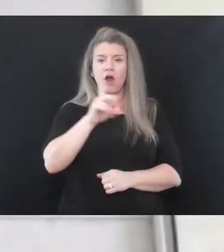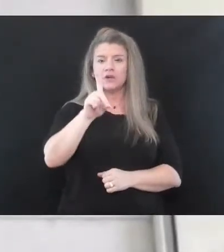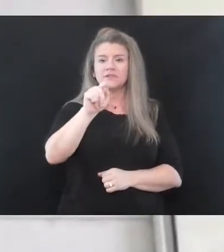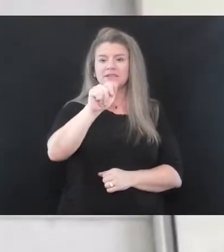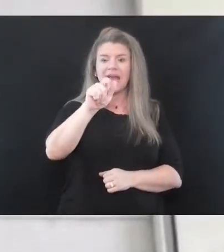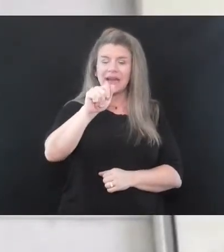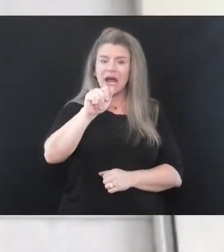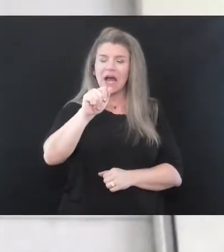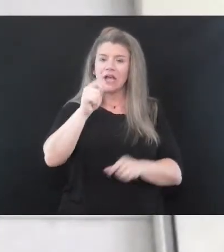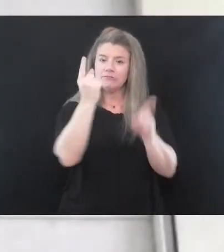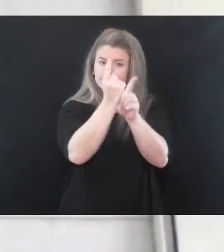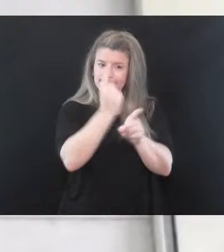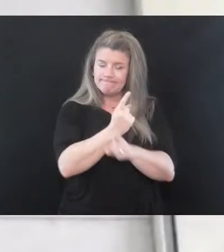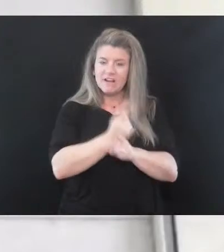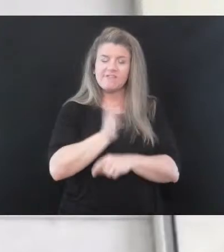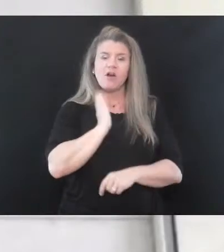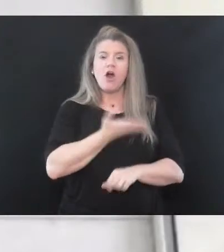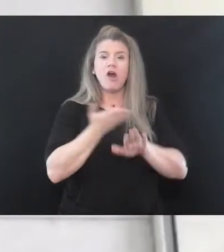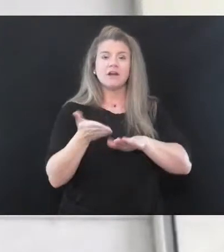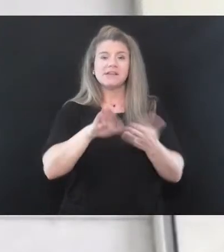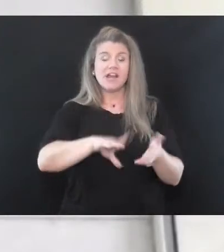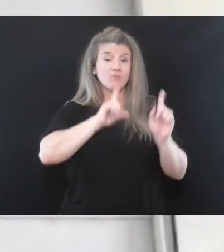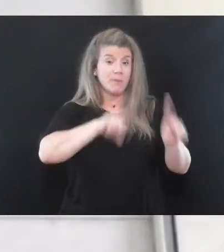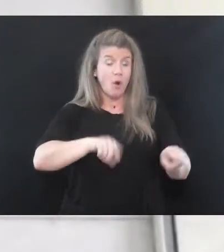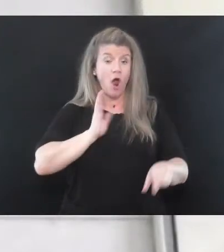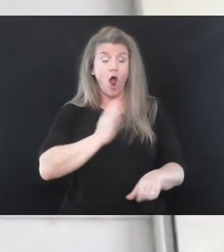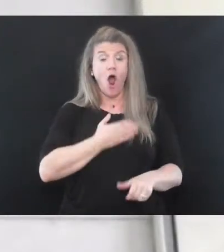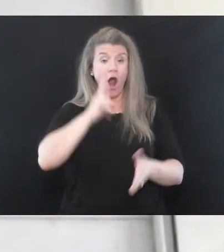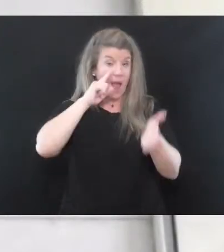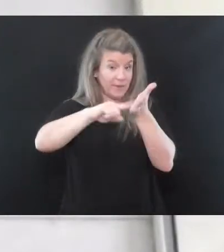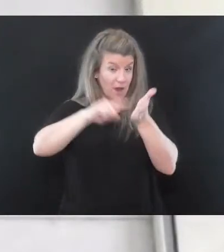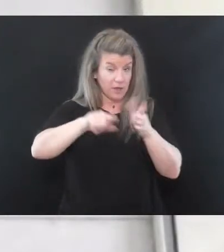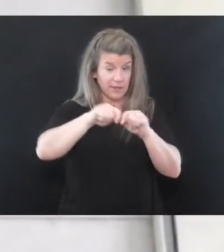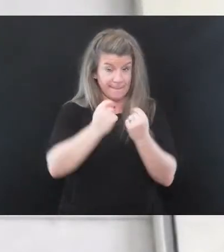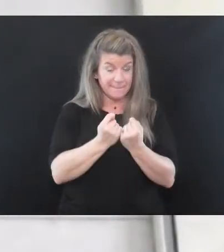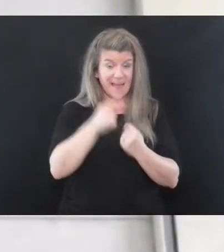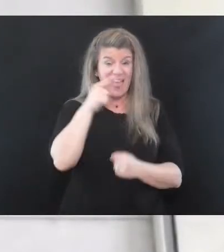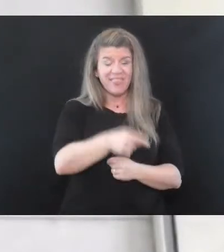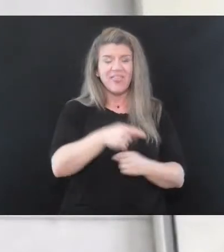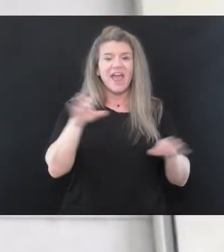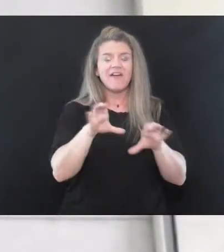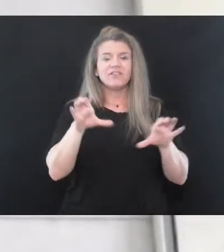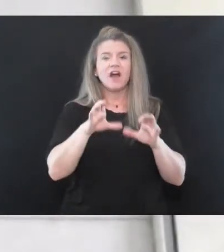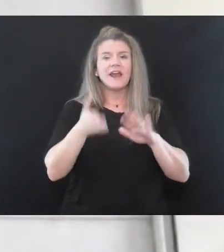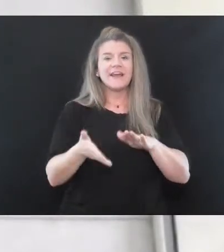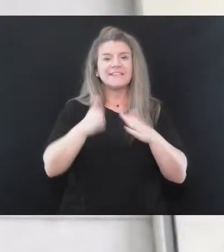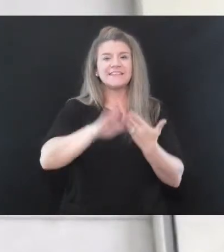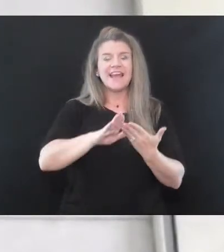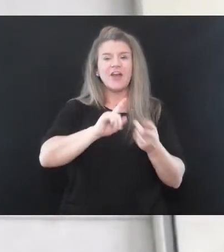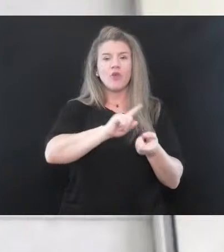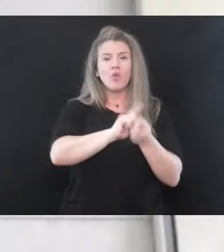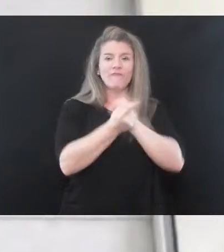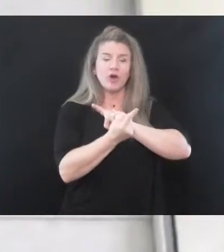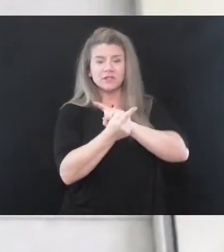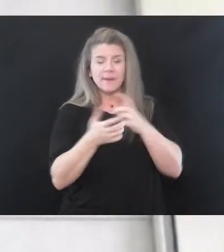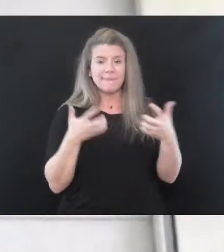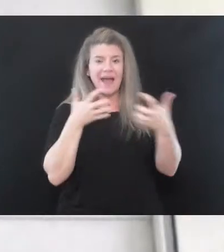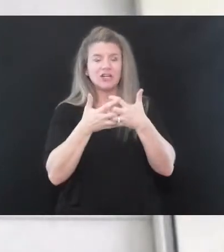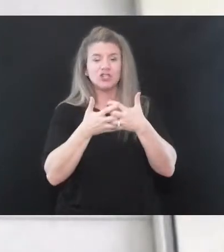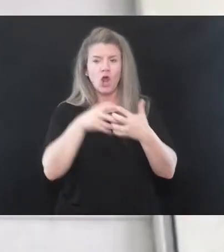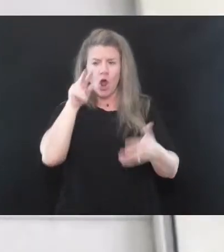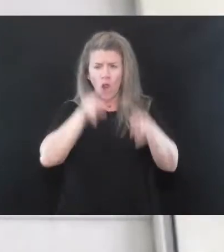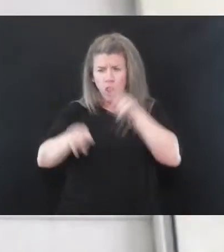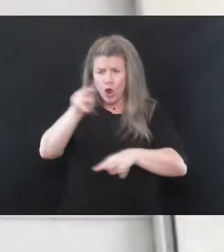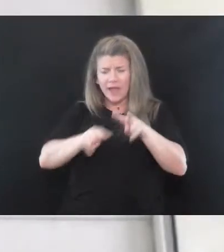assurance regarding our death reporting, our epidemiology team has done a death reverse match reviewing our COVID-19 deaths.